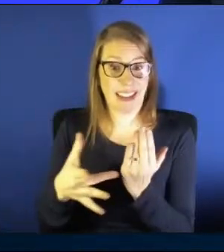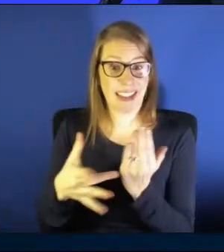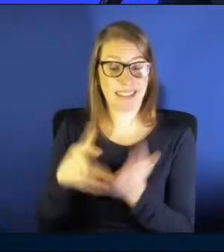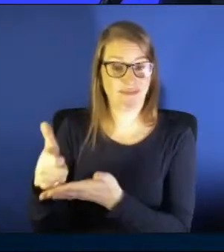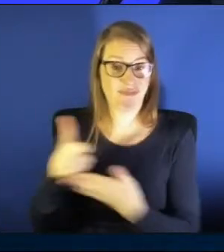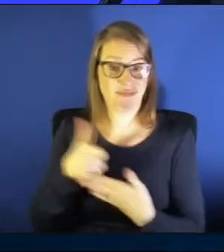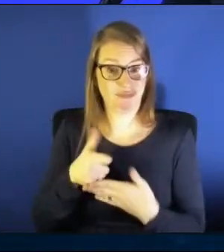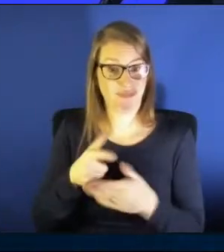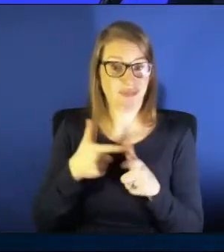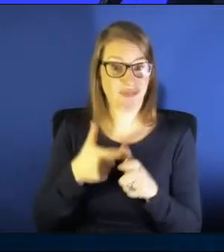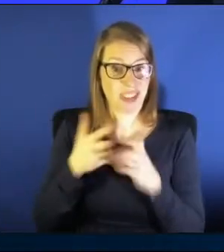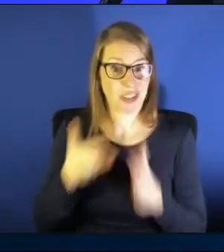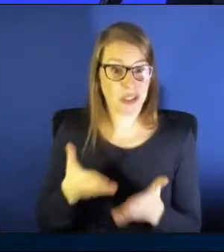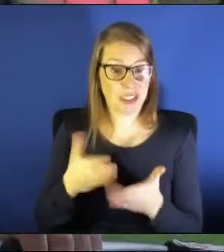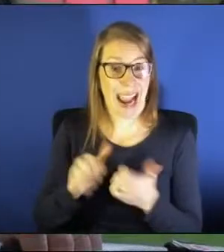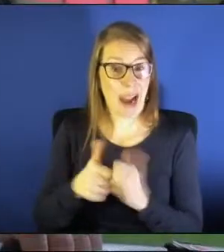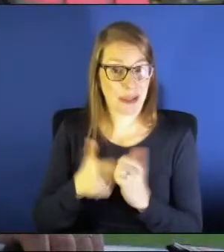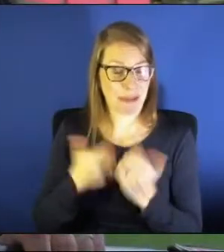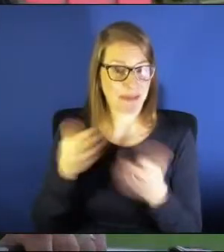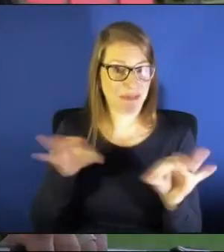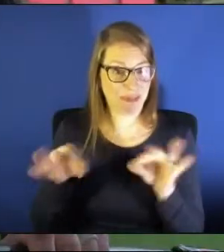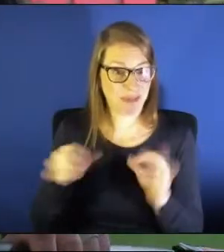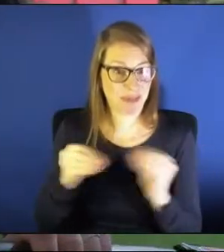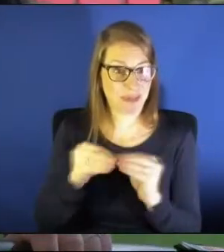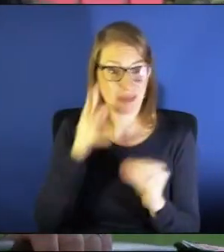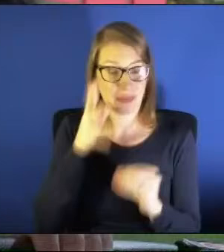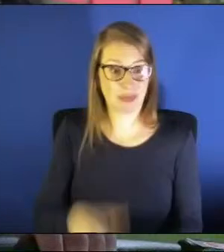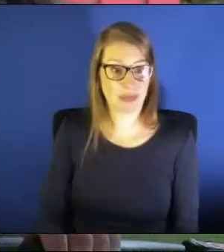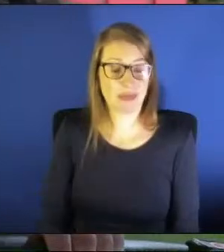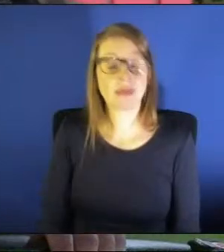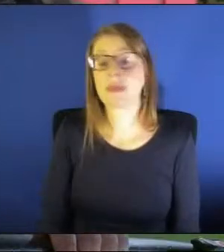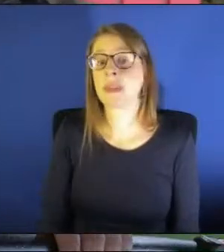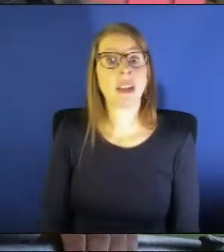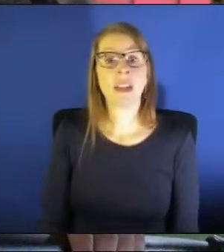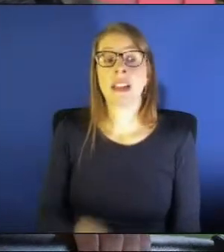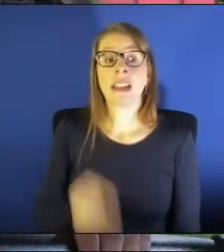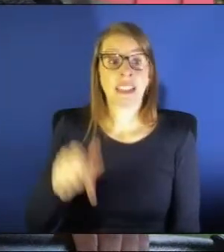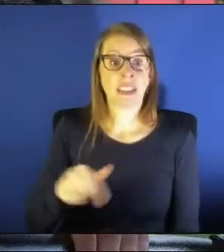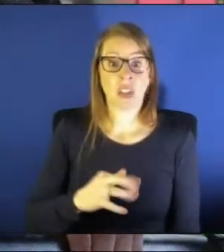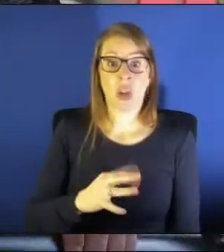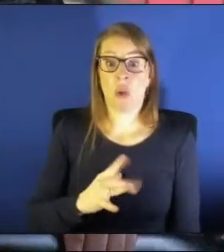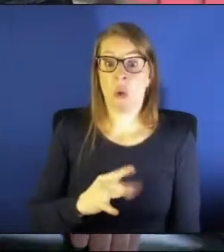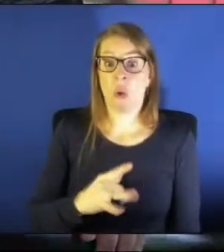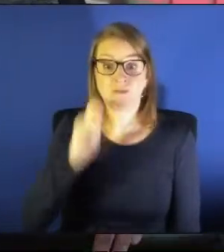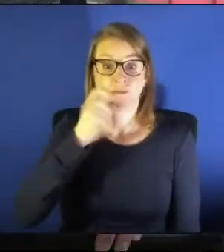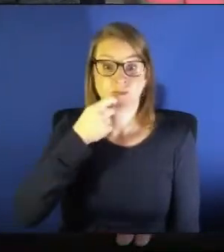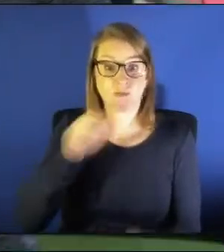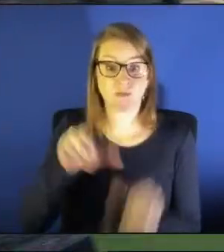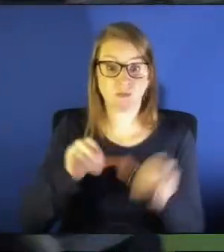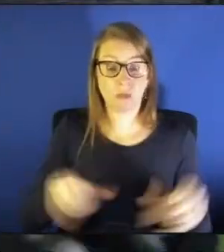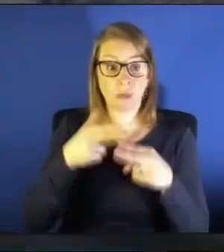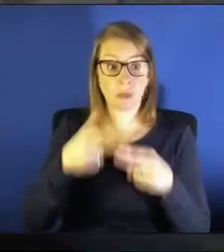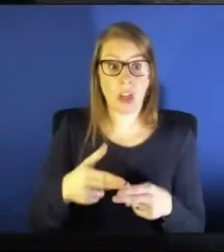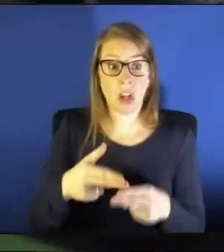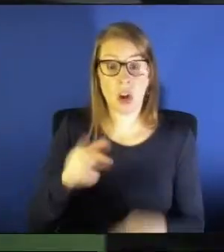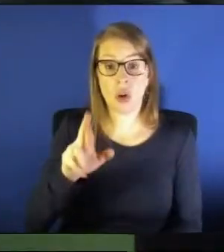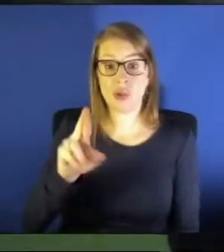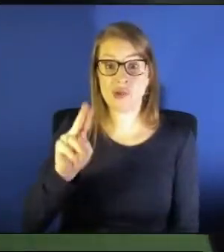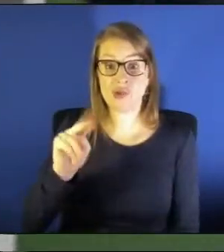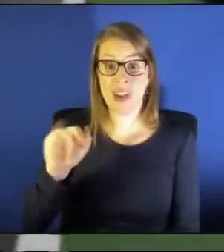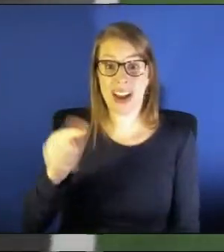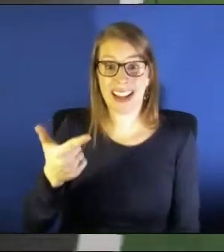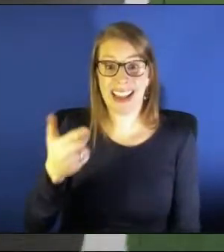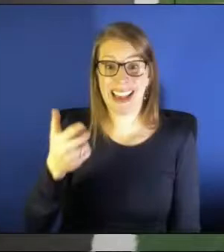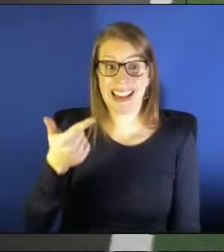runners out. Good morning, Alexis. Jess, this is the coolest system. It's called the Running Gait Analysis Program. I'm here with Ryan